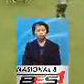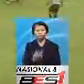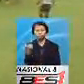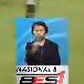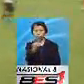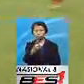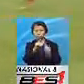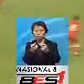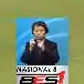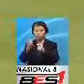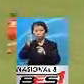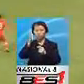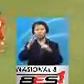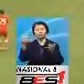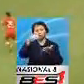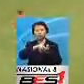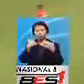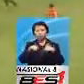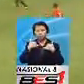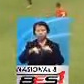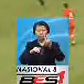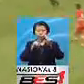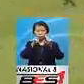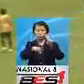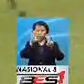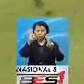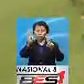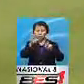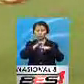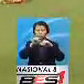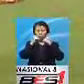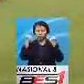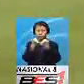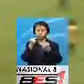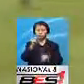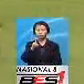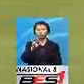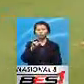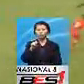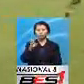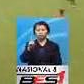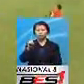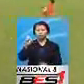Kedua-dua pasukan akan bertemu sekali lagi pada 2 September di Stadium UiTM Shah Alam.